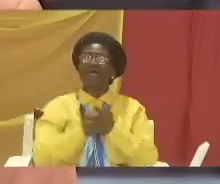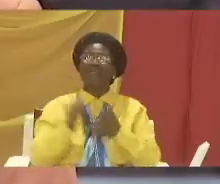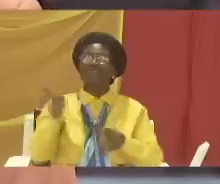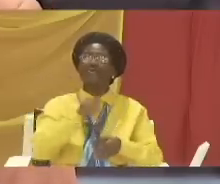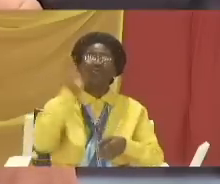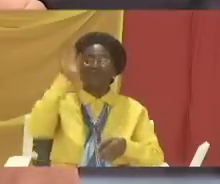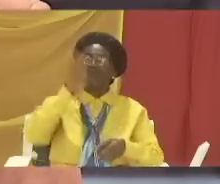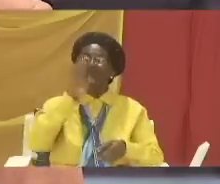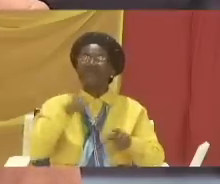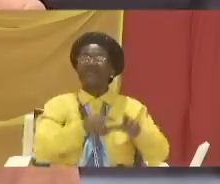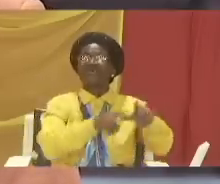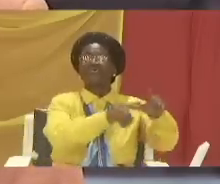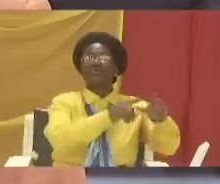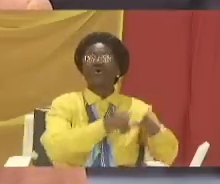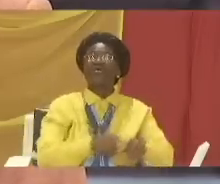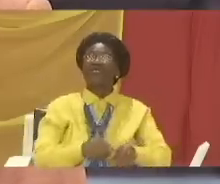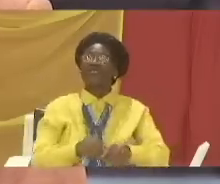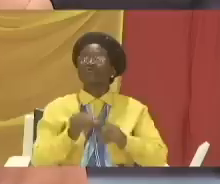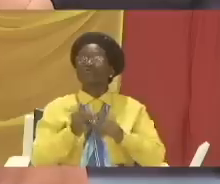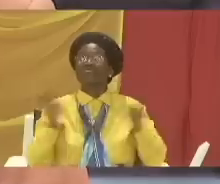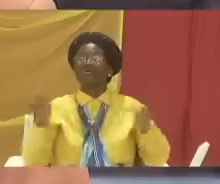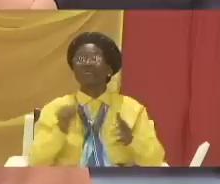Not even started.